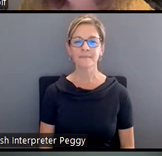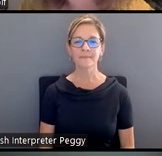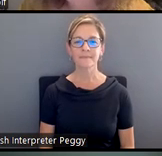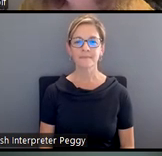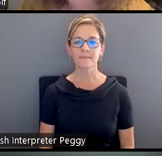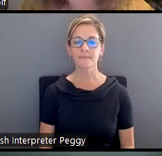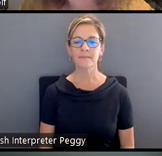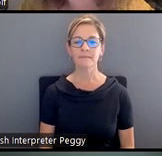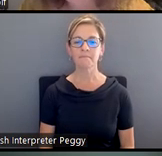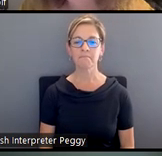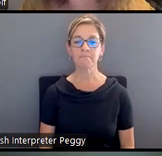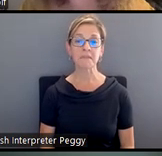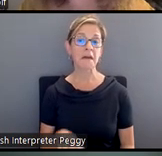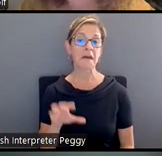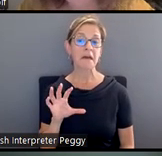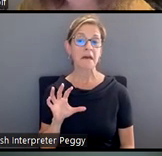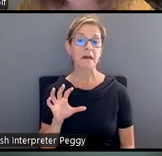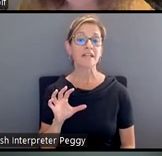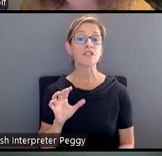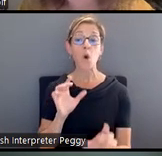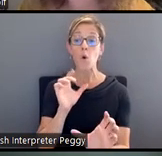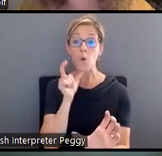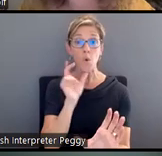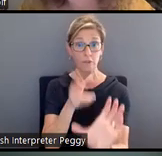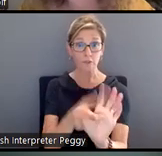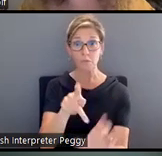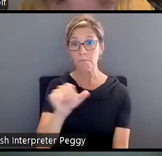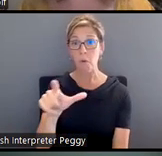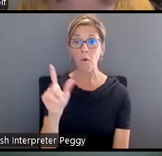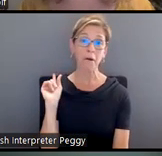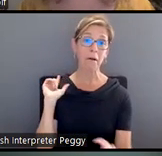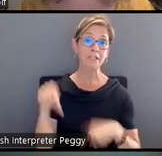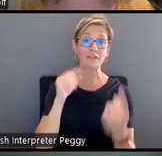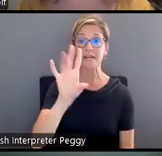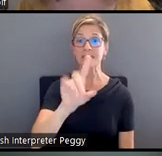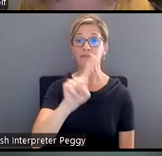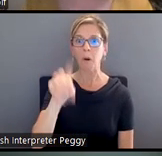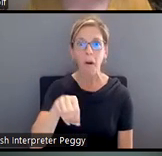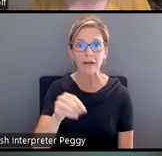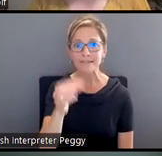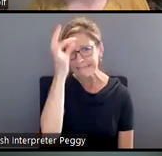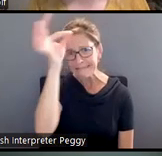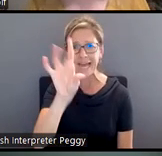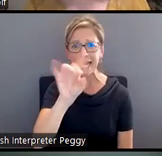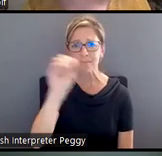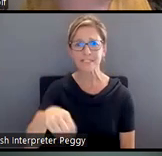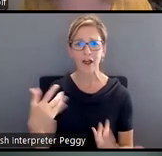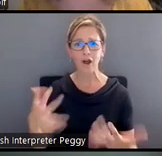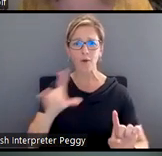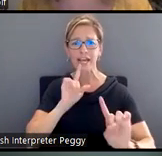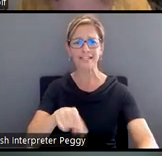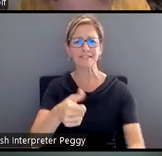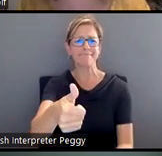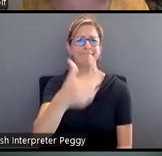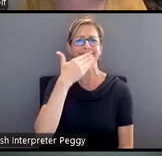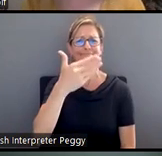Okay, we've got 71% have participated. Oh, you guys are great. Wow, almost 80% of you have already given an answer. Fantastic. We'll give